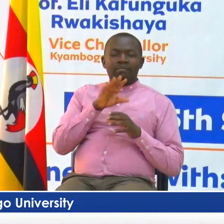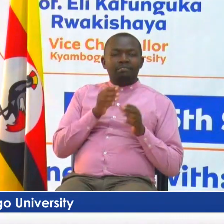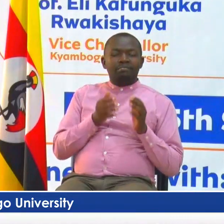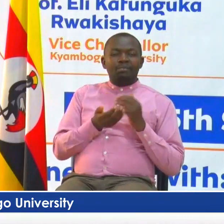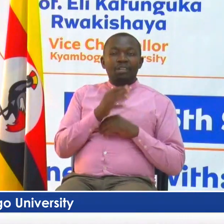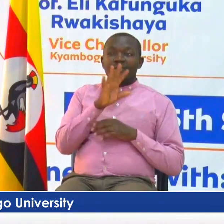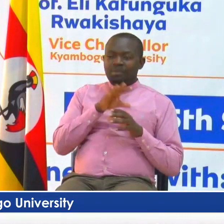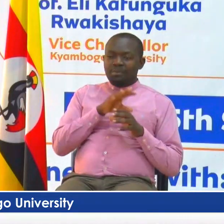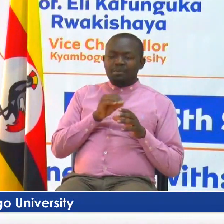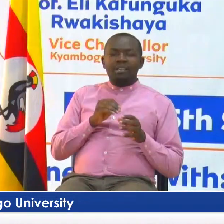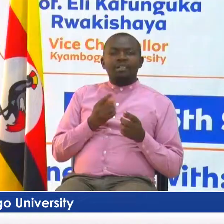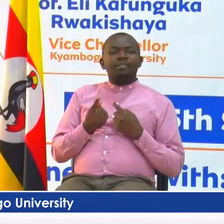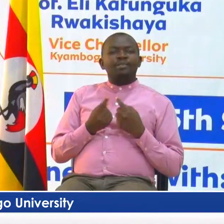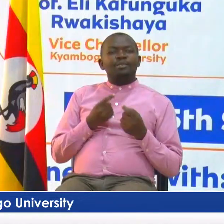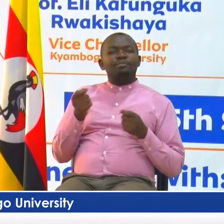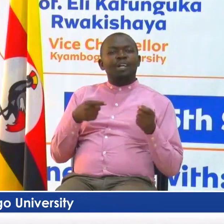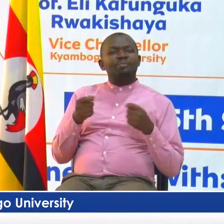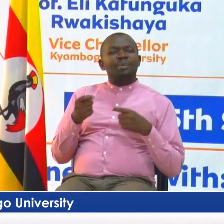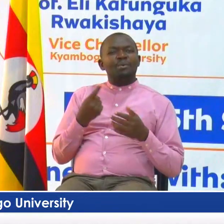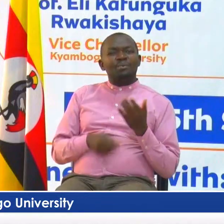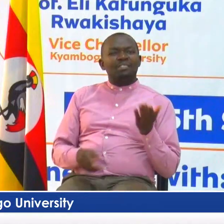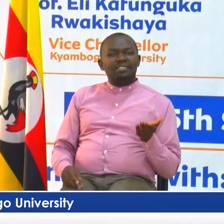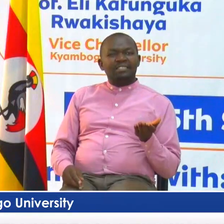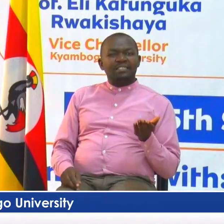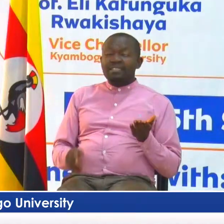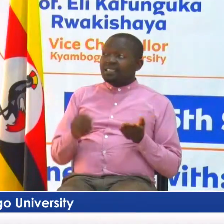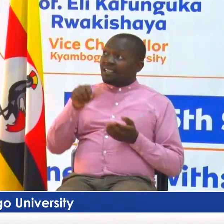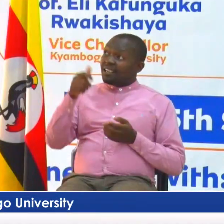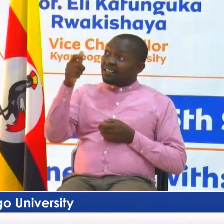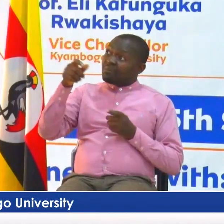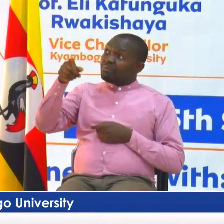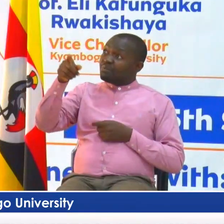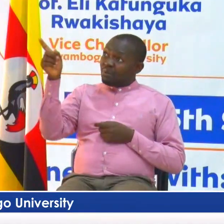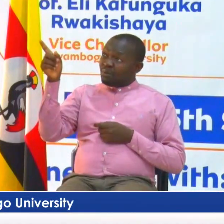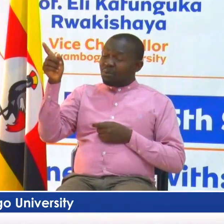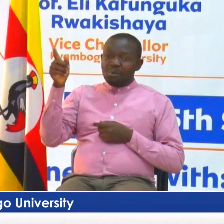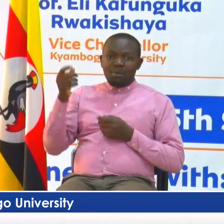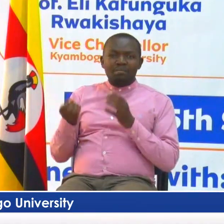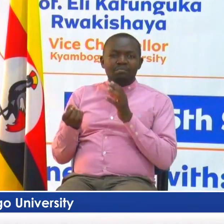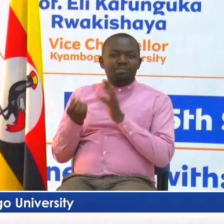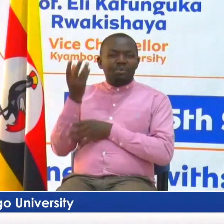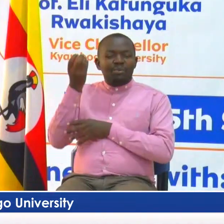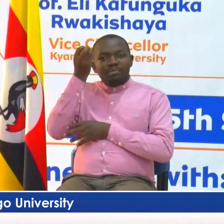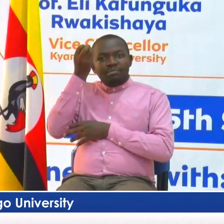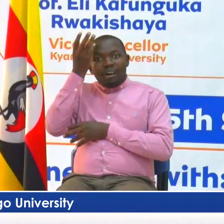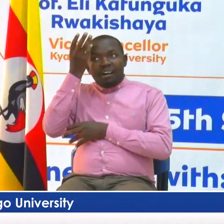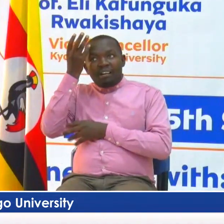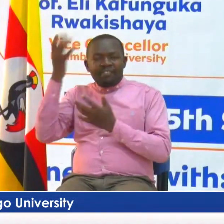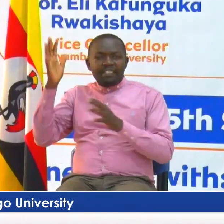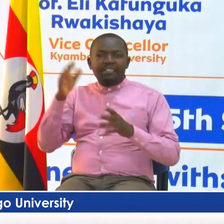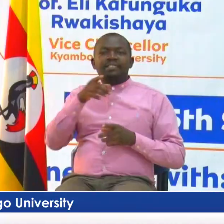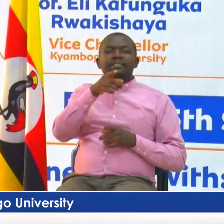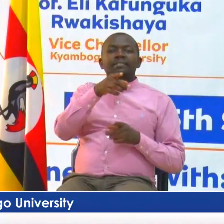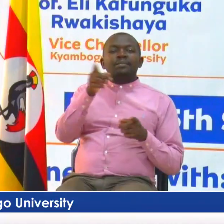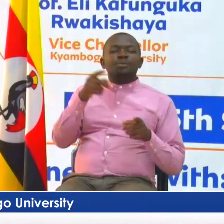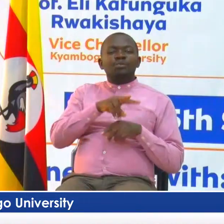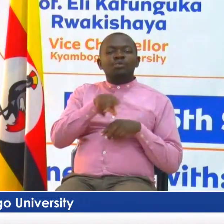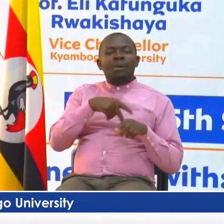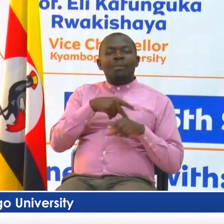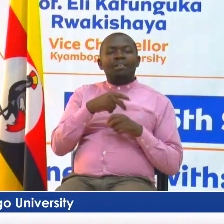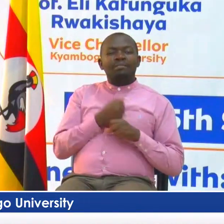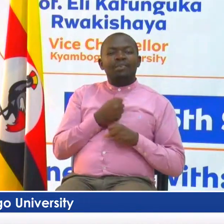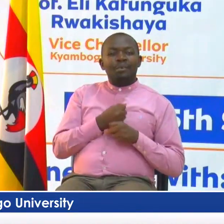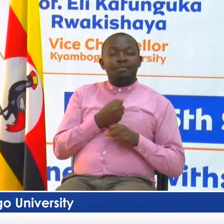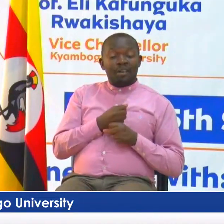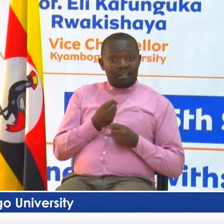What are you talking? That is an innovation for someone else. They're making money out of you. And for you, how much money have you made in the 2 hours you have done